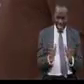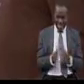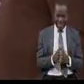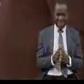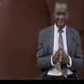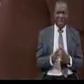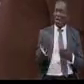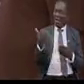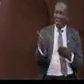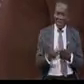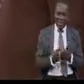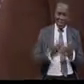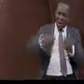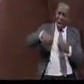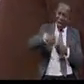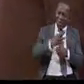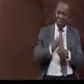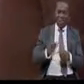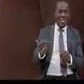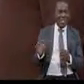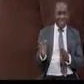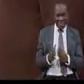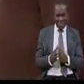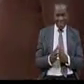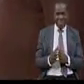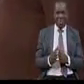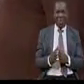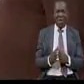anointing, new power.